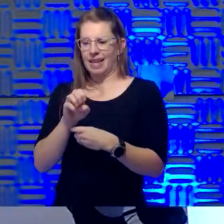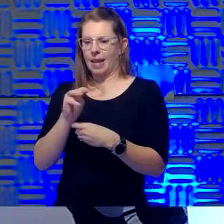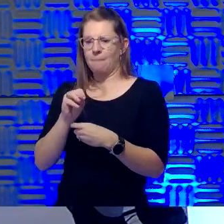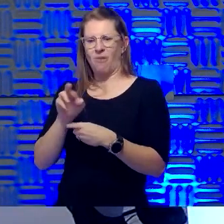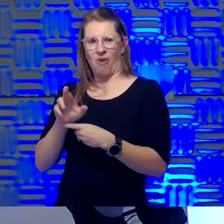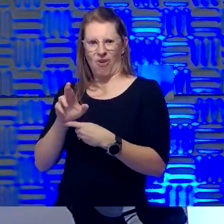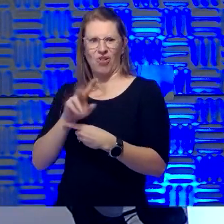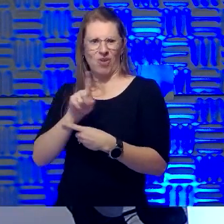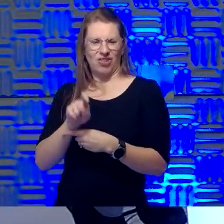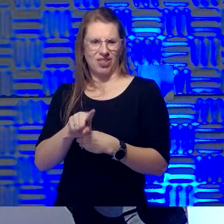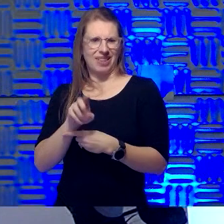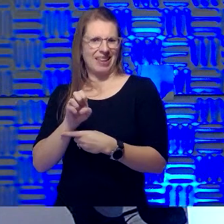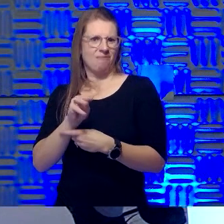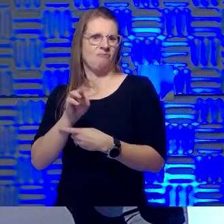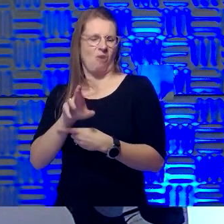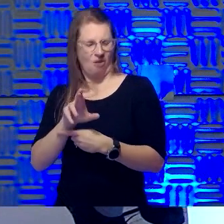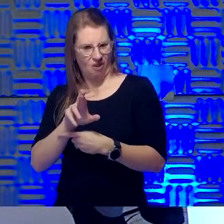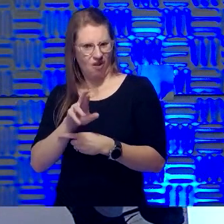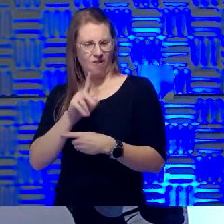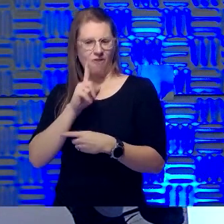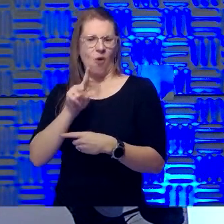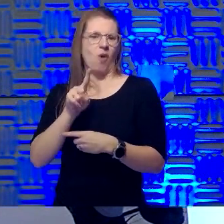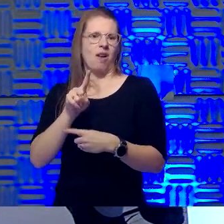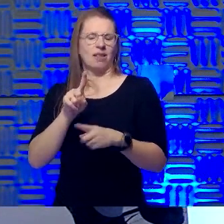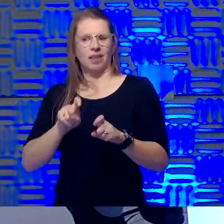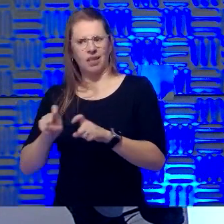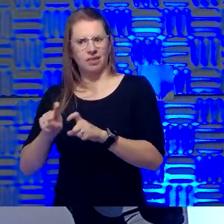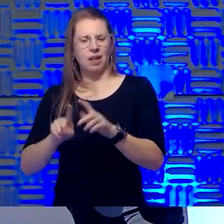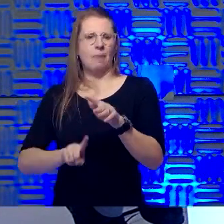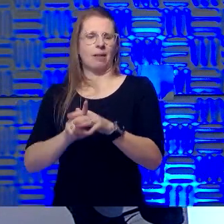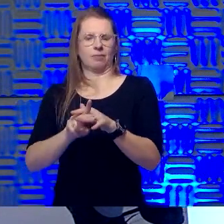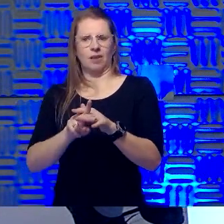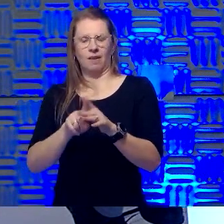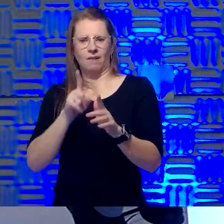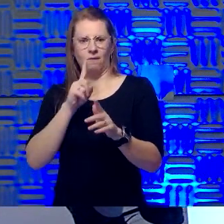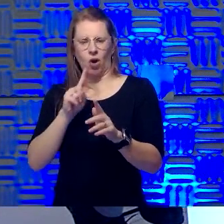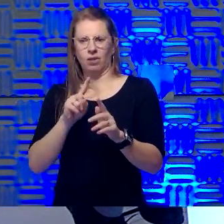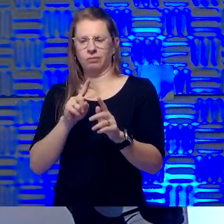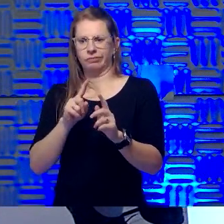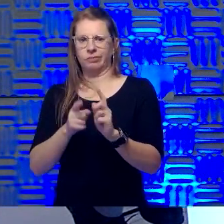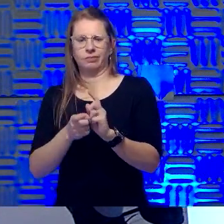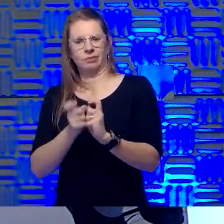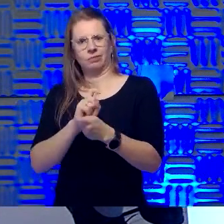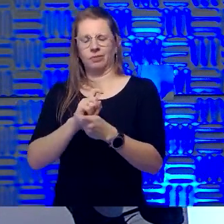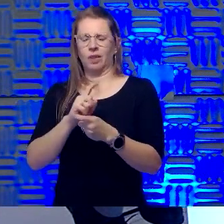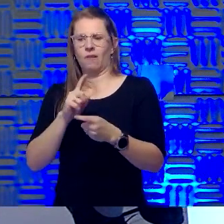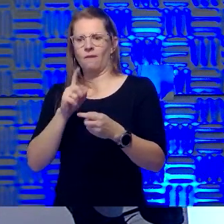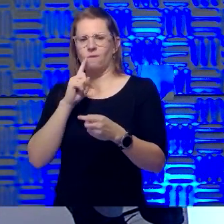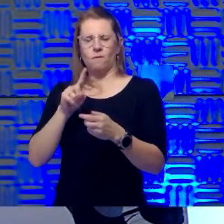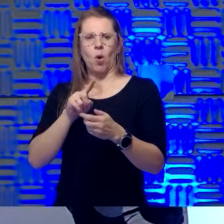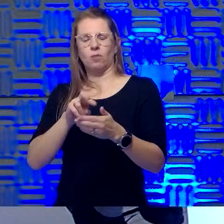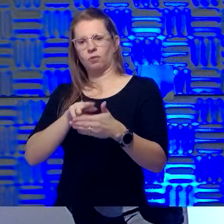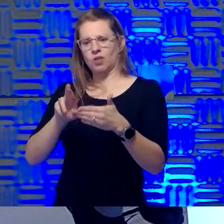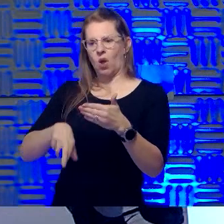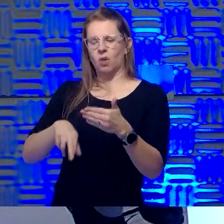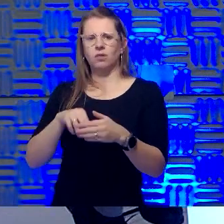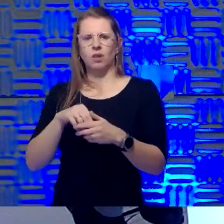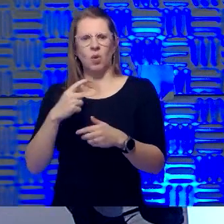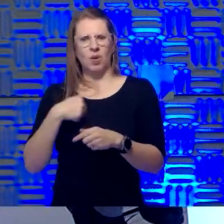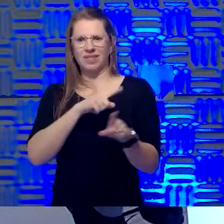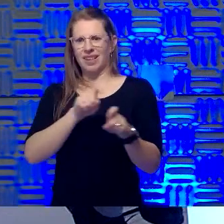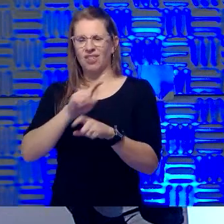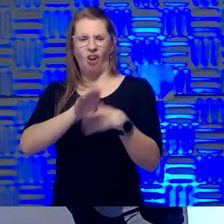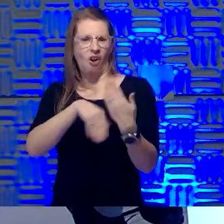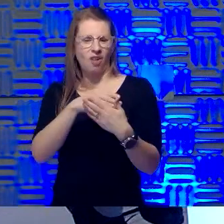the EMR fix in place Right. to do that, allow the ordering and the test to pop back up. I think there's only about 30 or 35 patients a day who we don't test, because we test everybody in the emergency